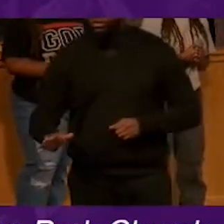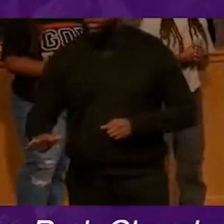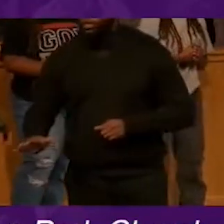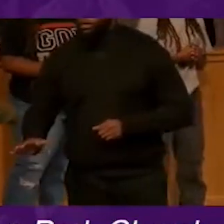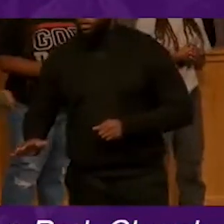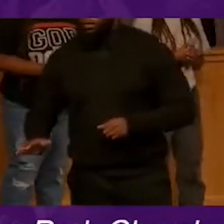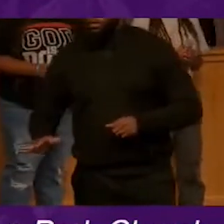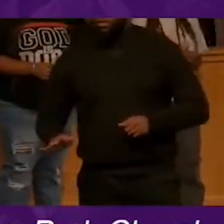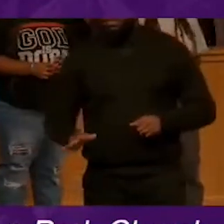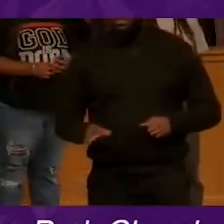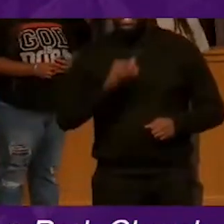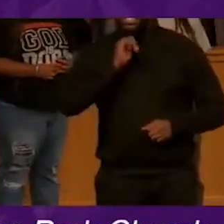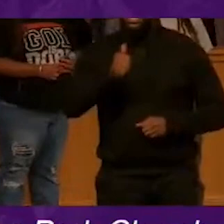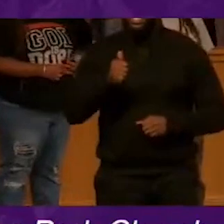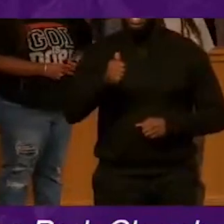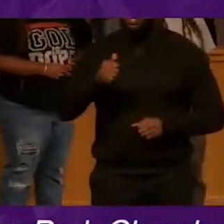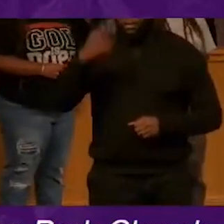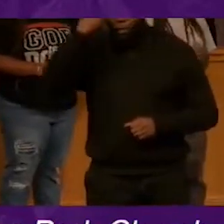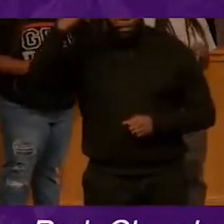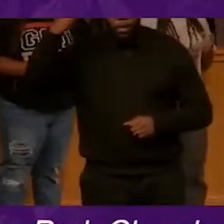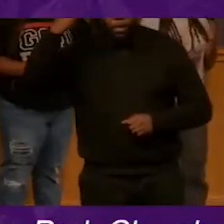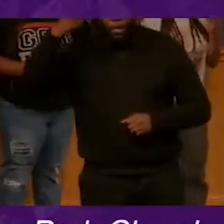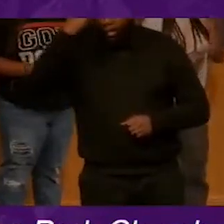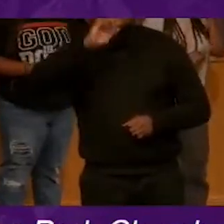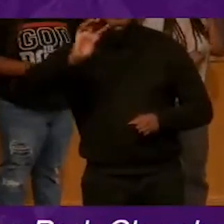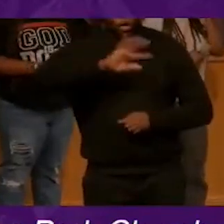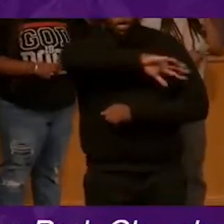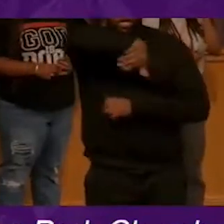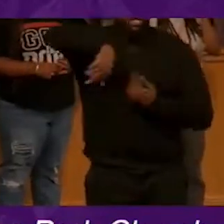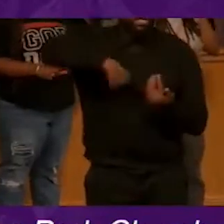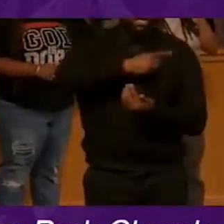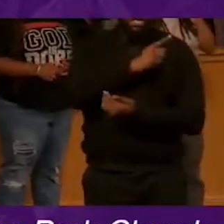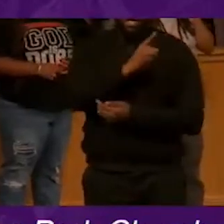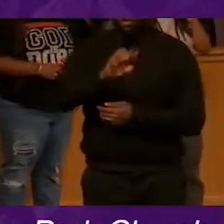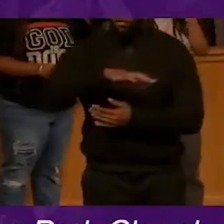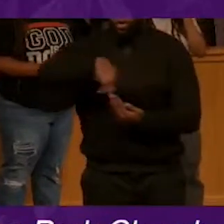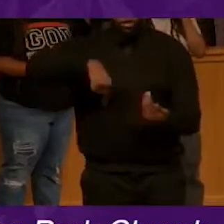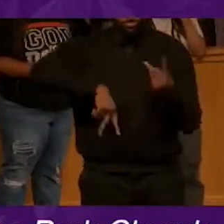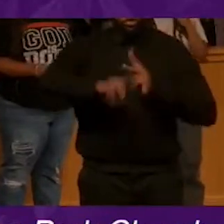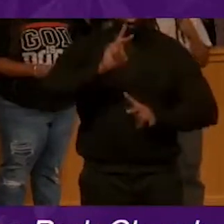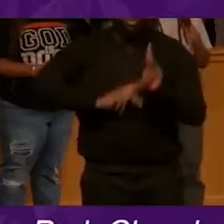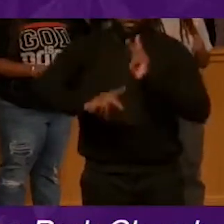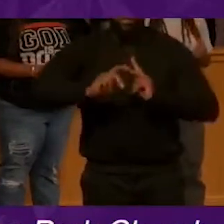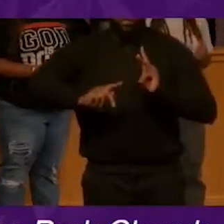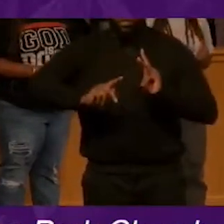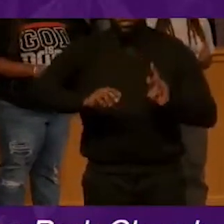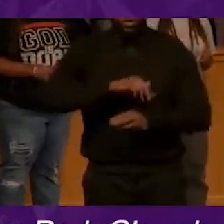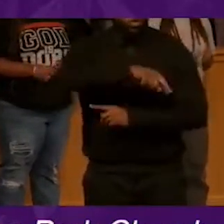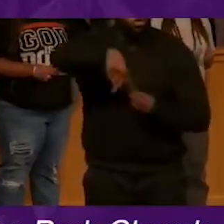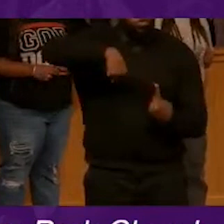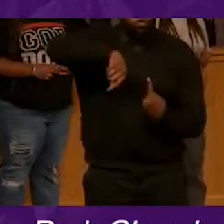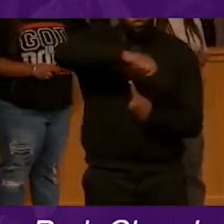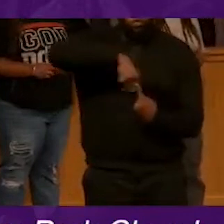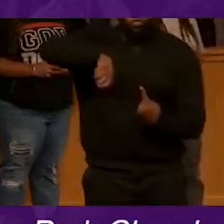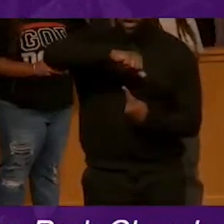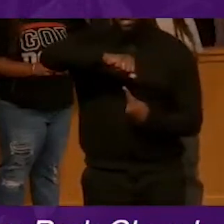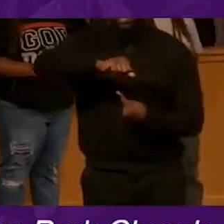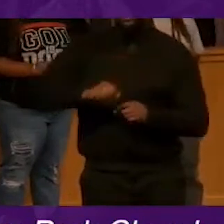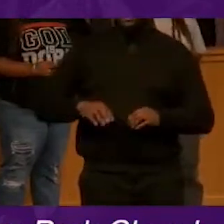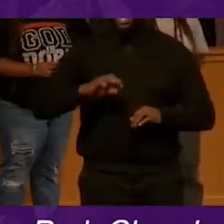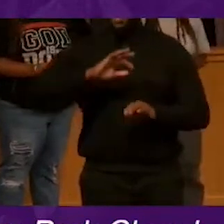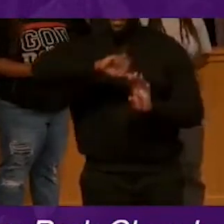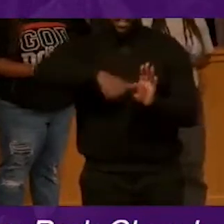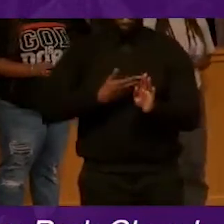Request, because it's not just for you, but for everyone around you, that they can have everything that